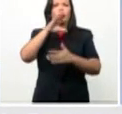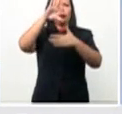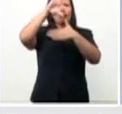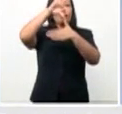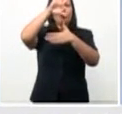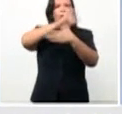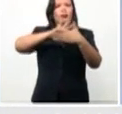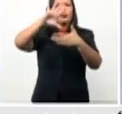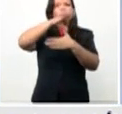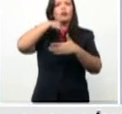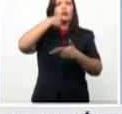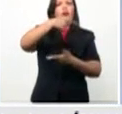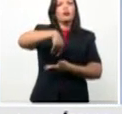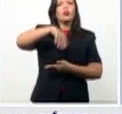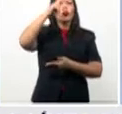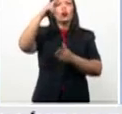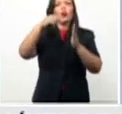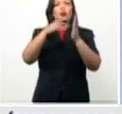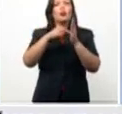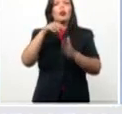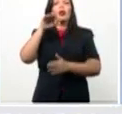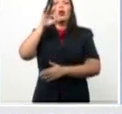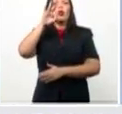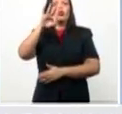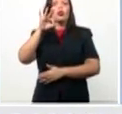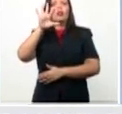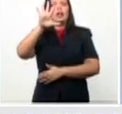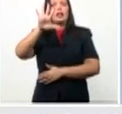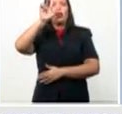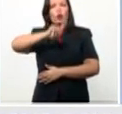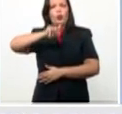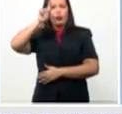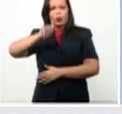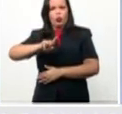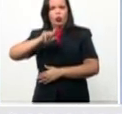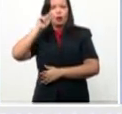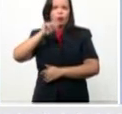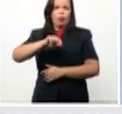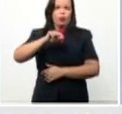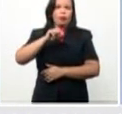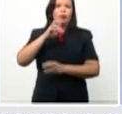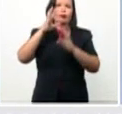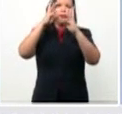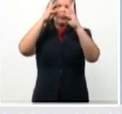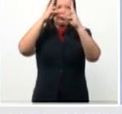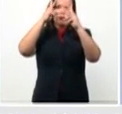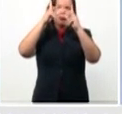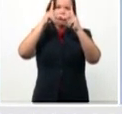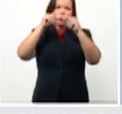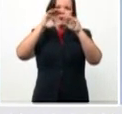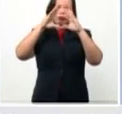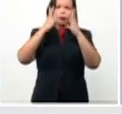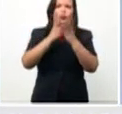2,085 people died in our region for a total of